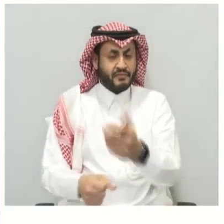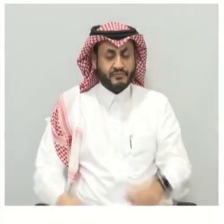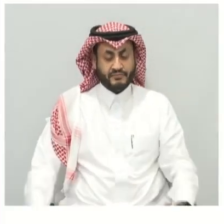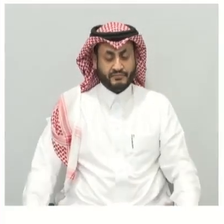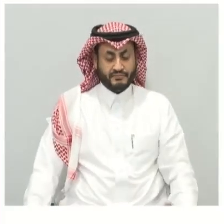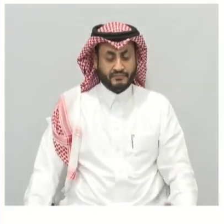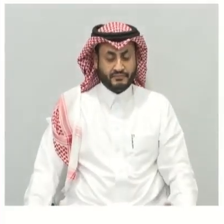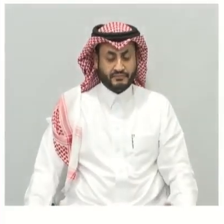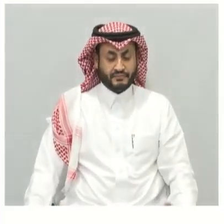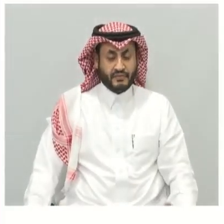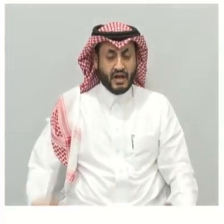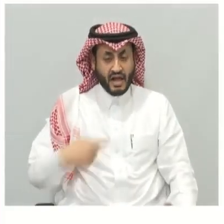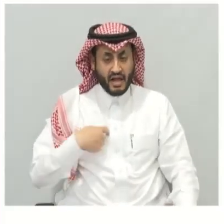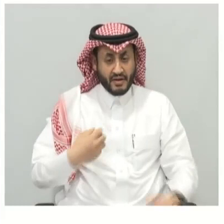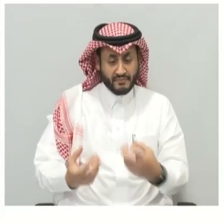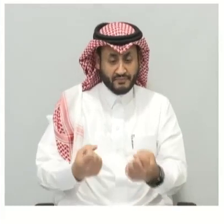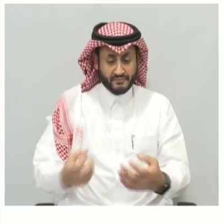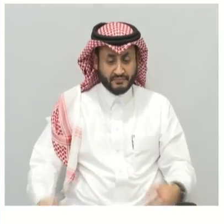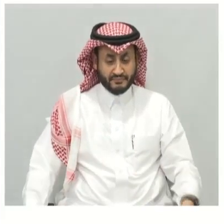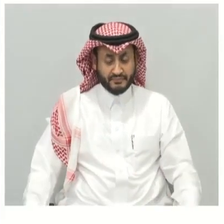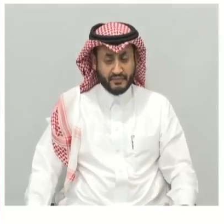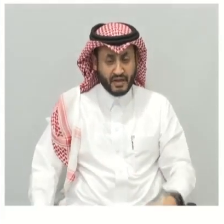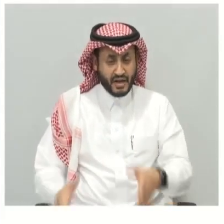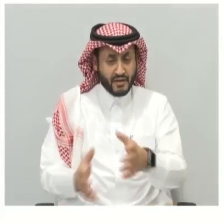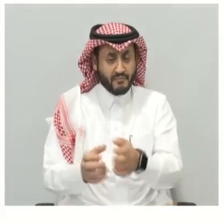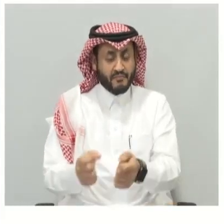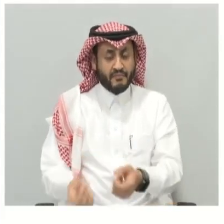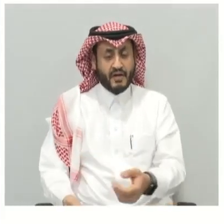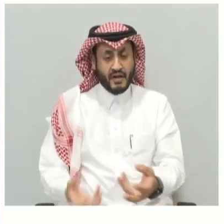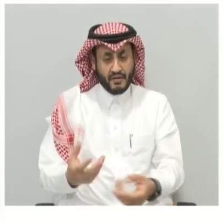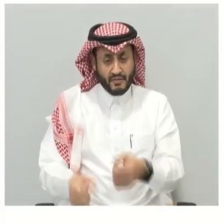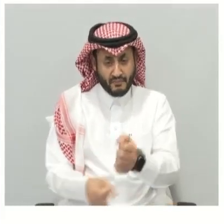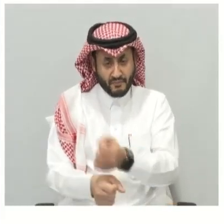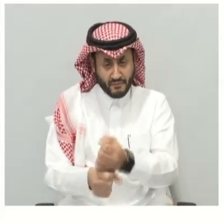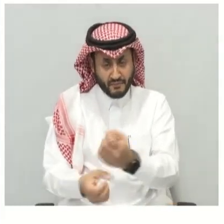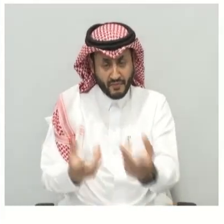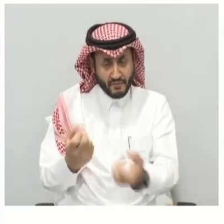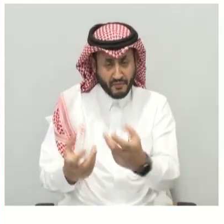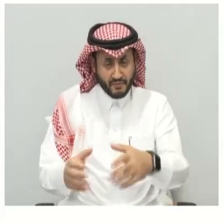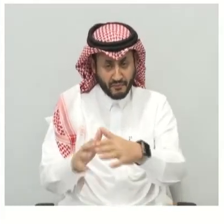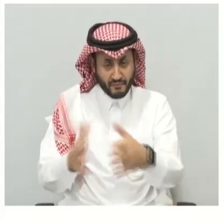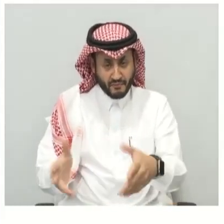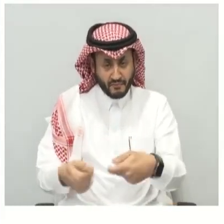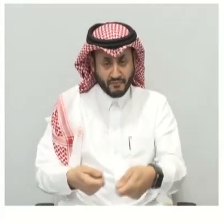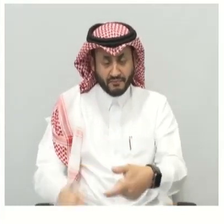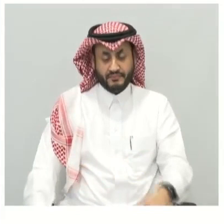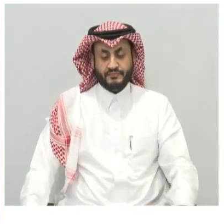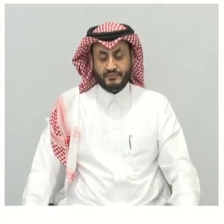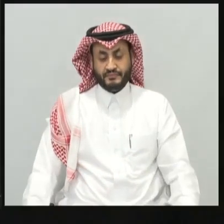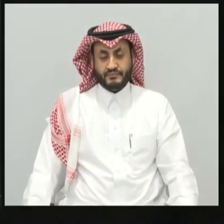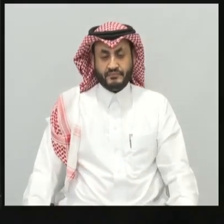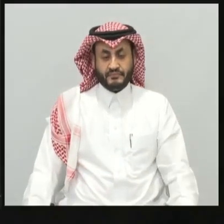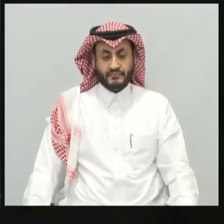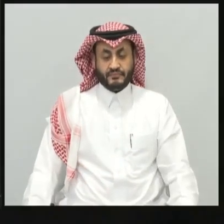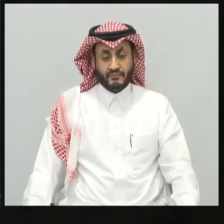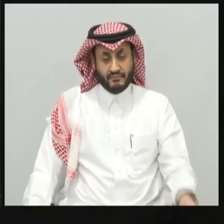say, I am a chef. I work in a restaurant. I am a chef. I work in a restaurant.